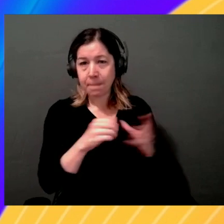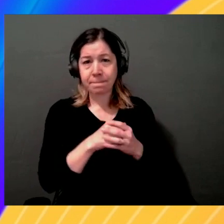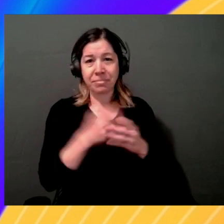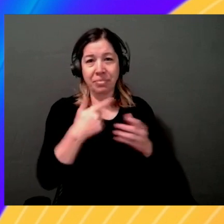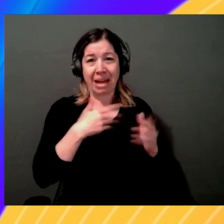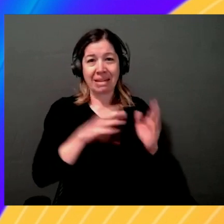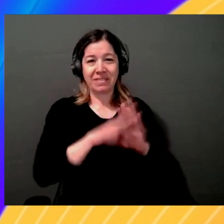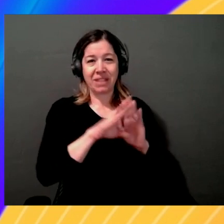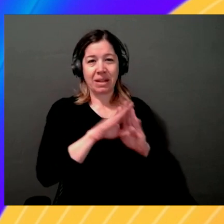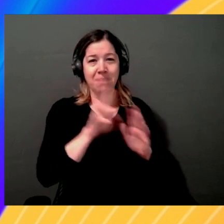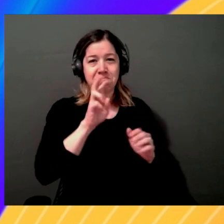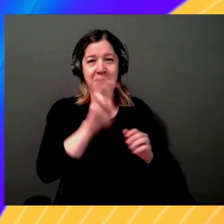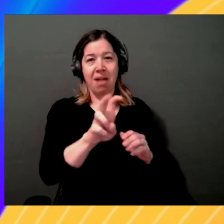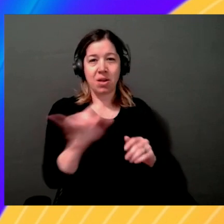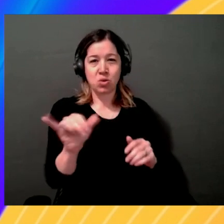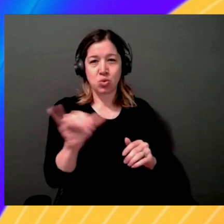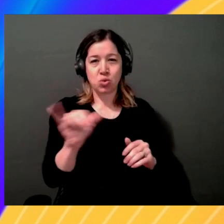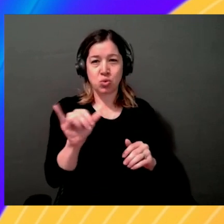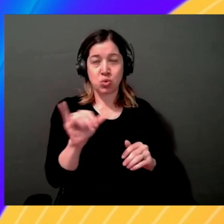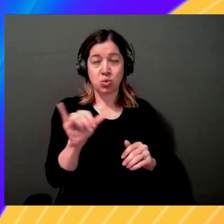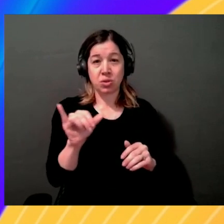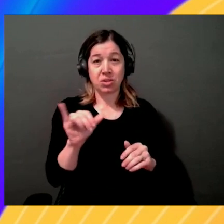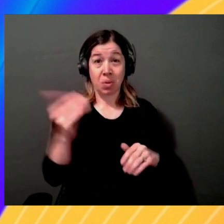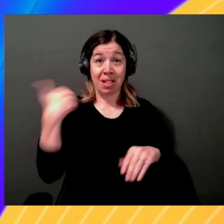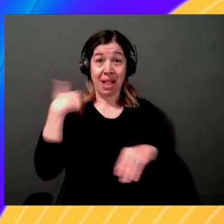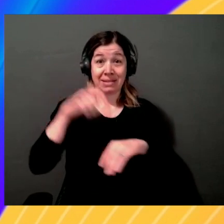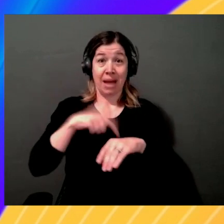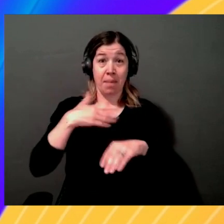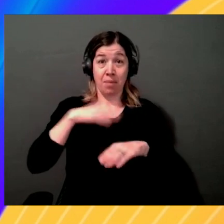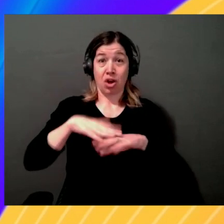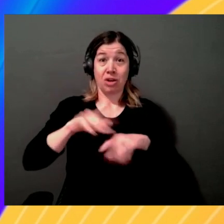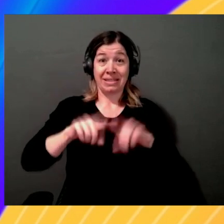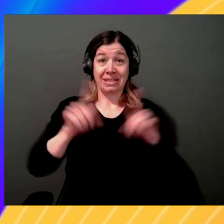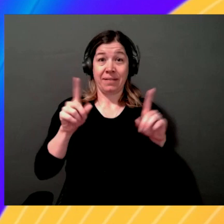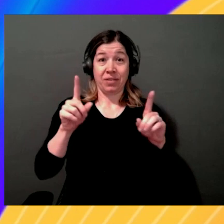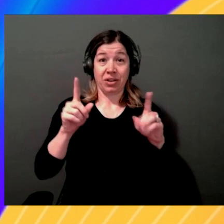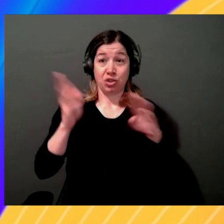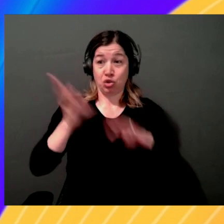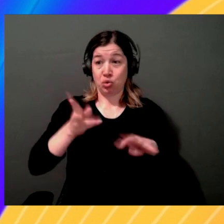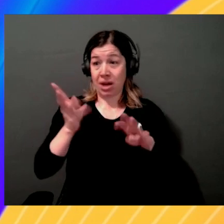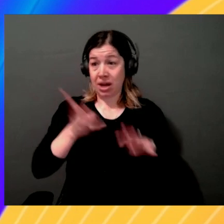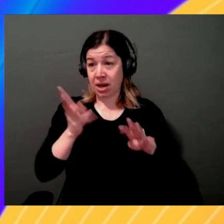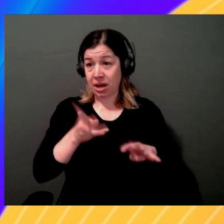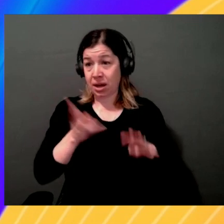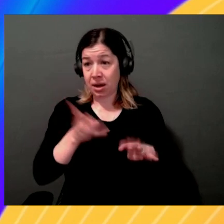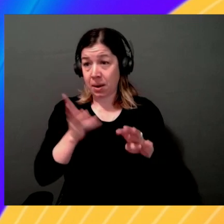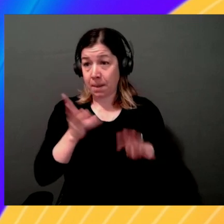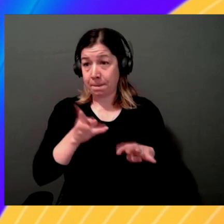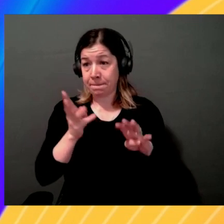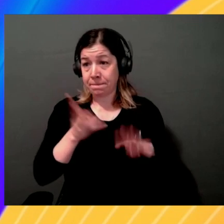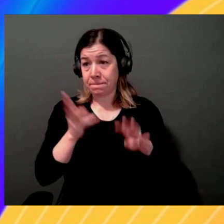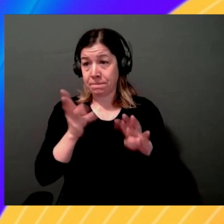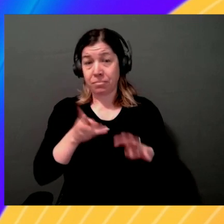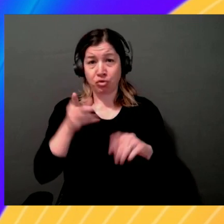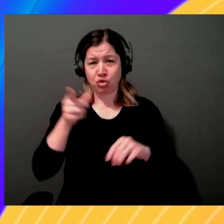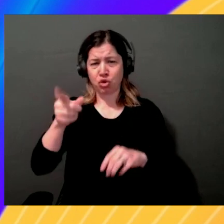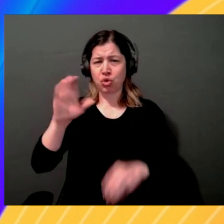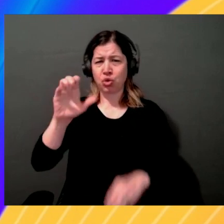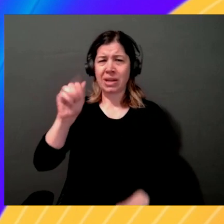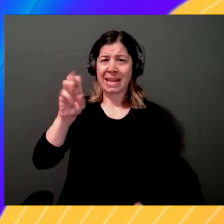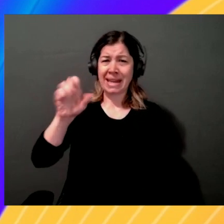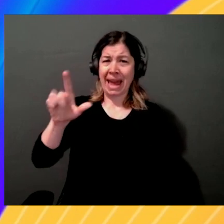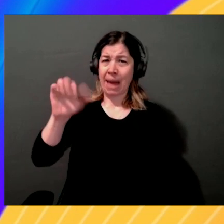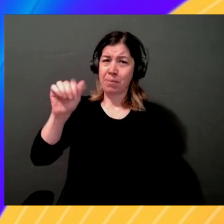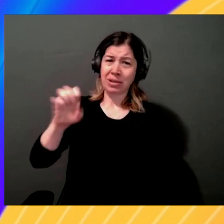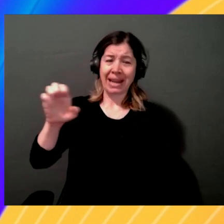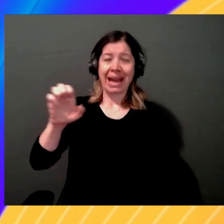joke. last night I was on a different stream. We're going to digress here for a second. Please. Being a Python developer, are you a camel case or lowercase developer? Oh,